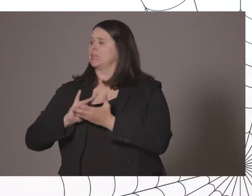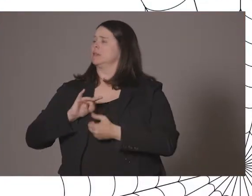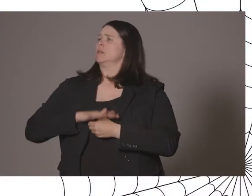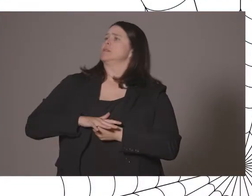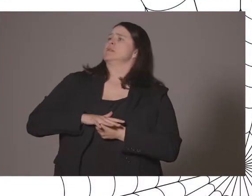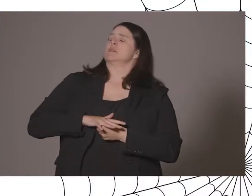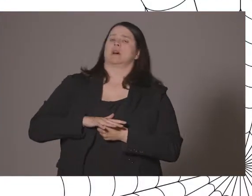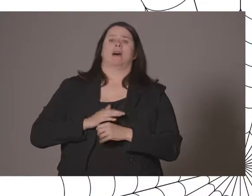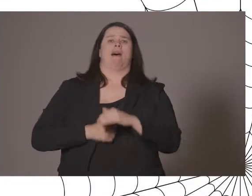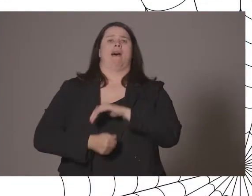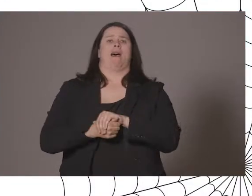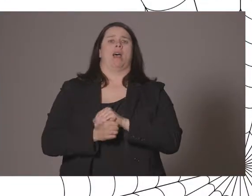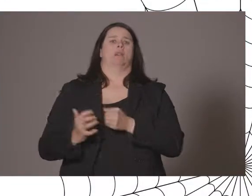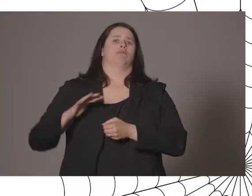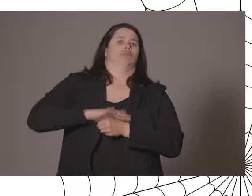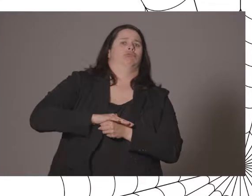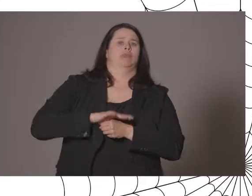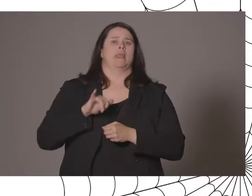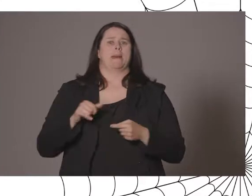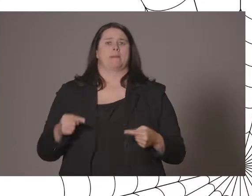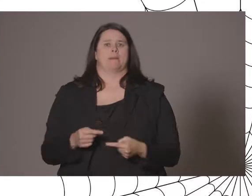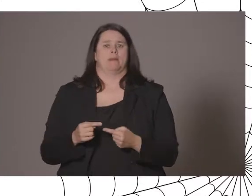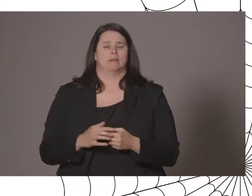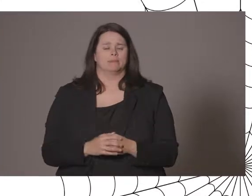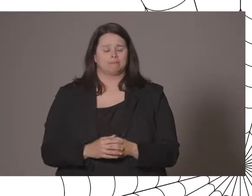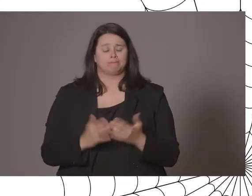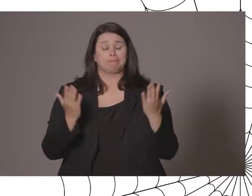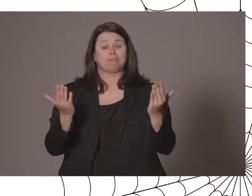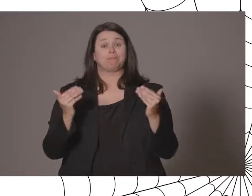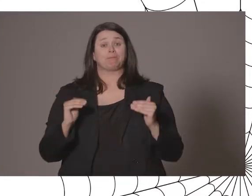The next one is that trauma and oppression are inherently connected.